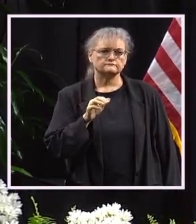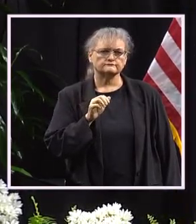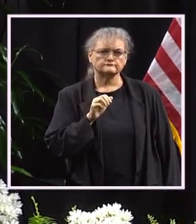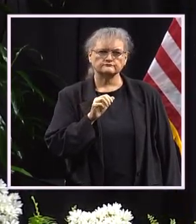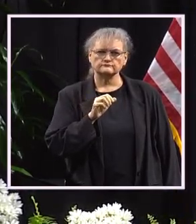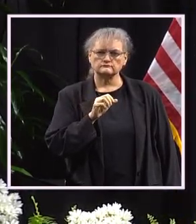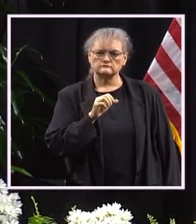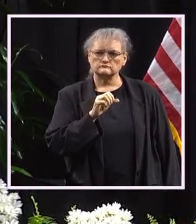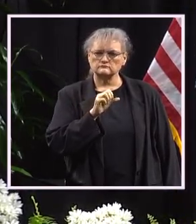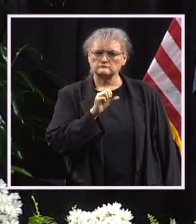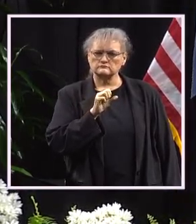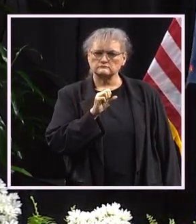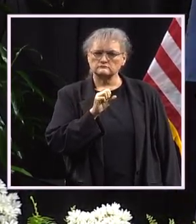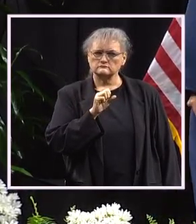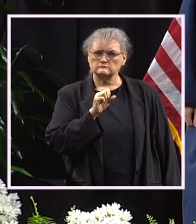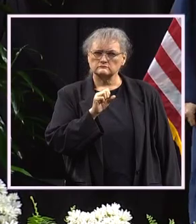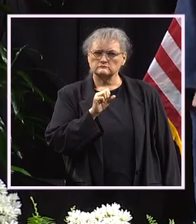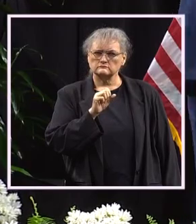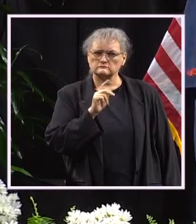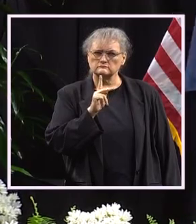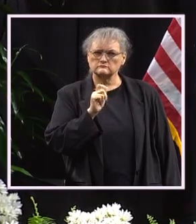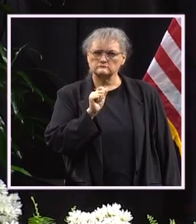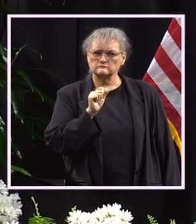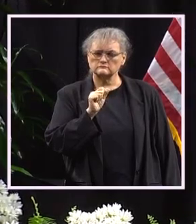Destiny Celeste McCarthy, magna cum laude.